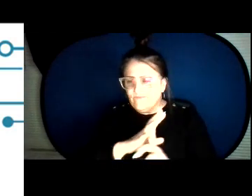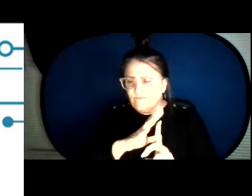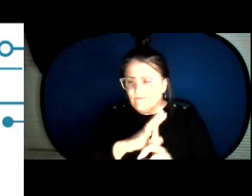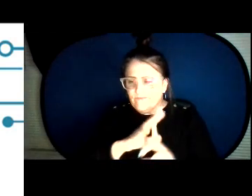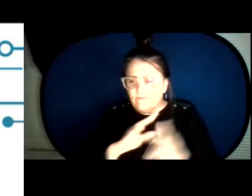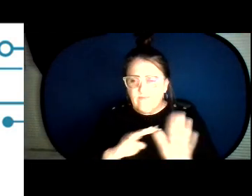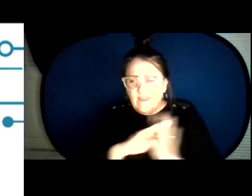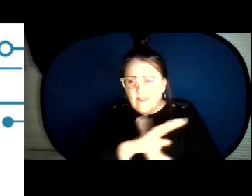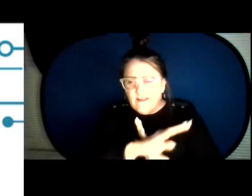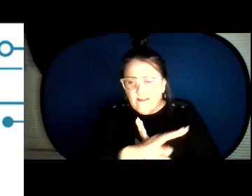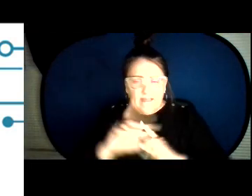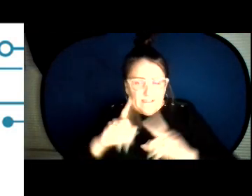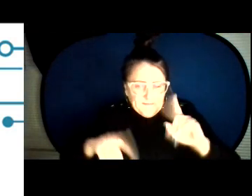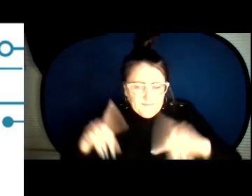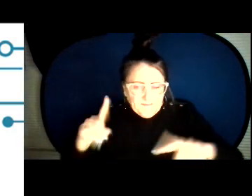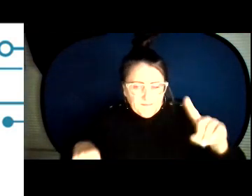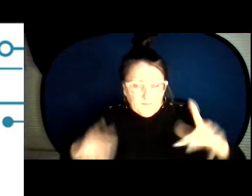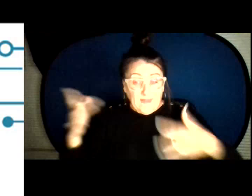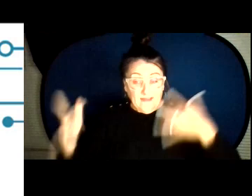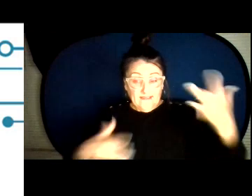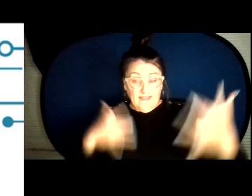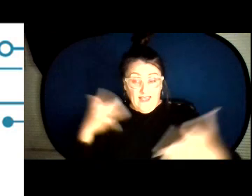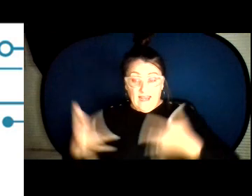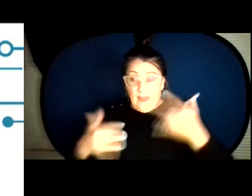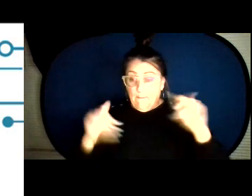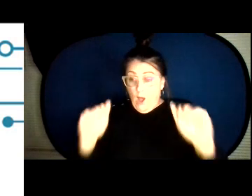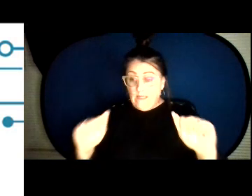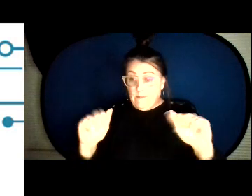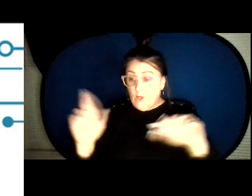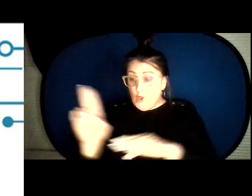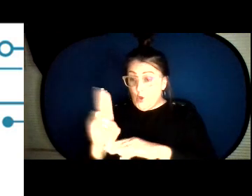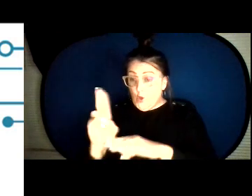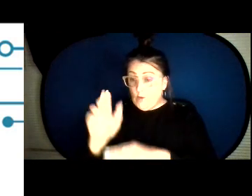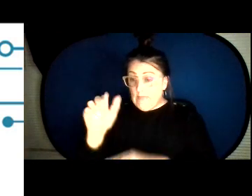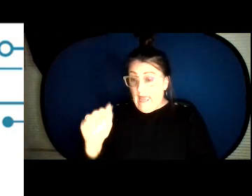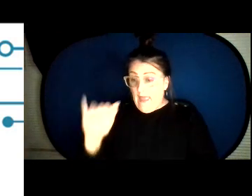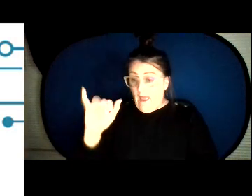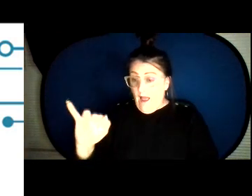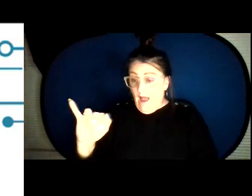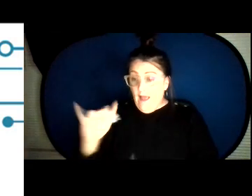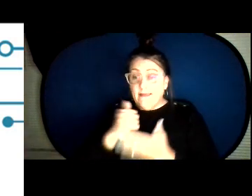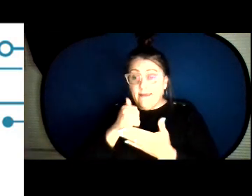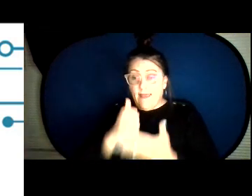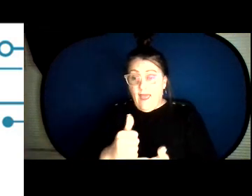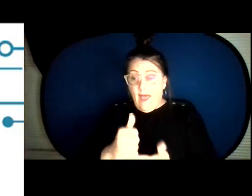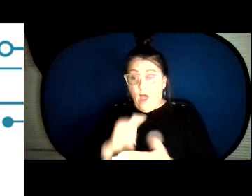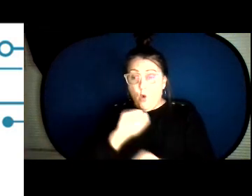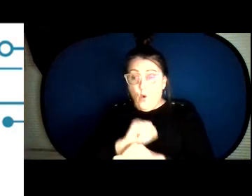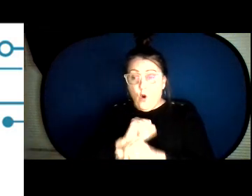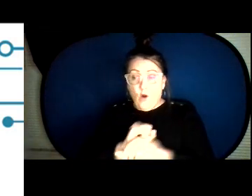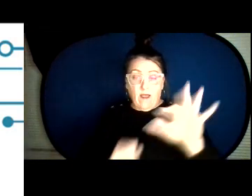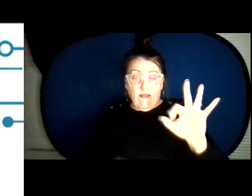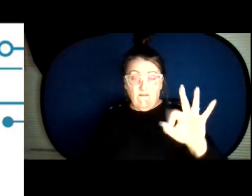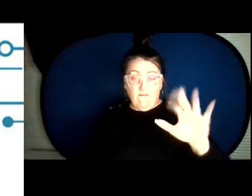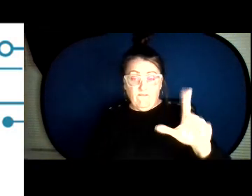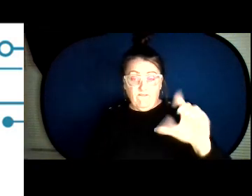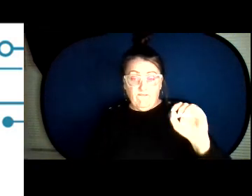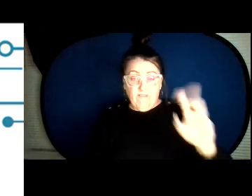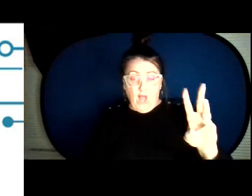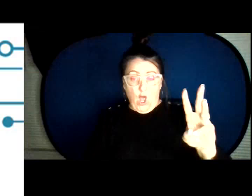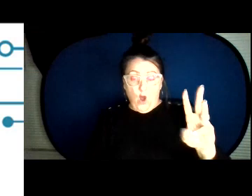excited to think about the possibilities of using AI to help with this type of workflow. But with all of these